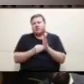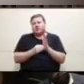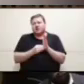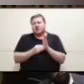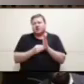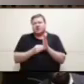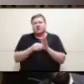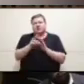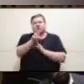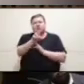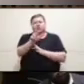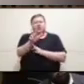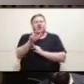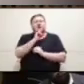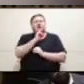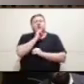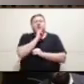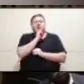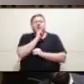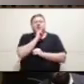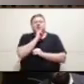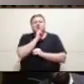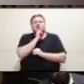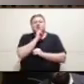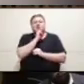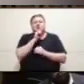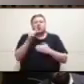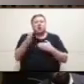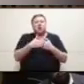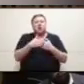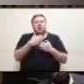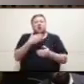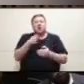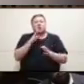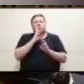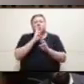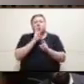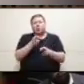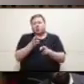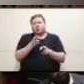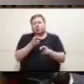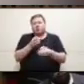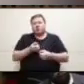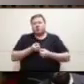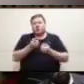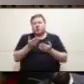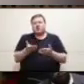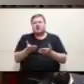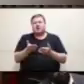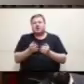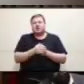on the 28th of August, the close-out report was presented by the